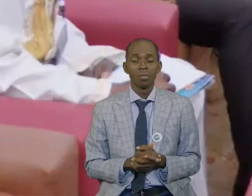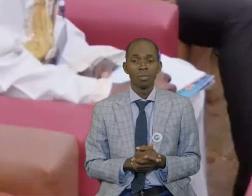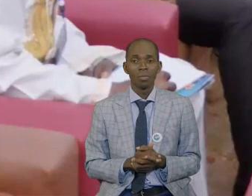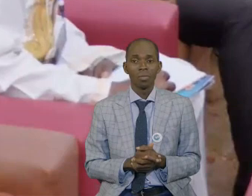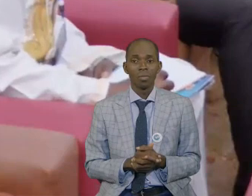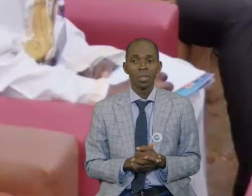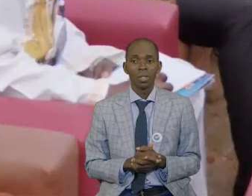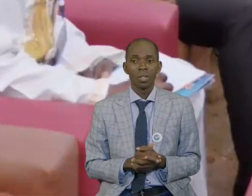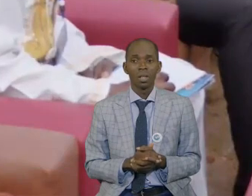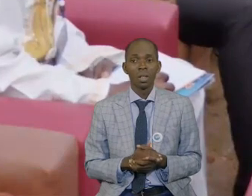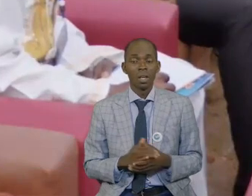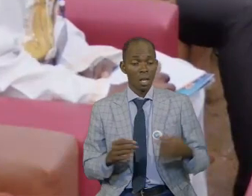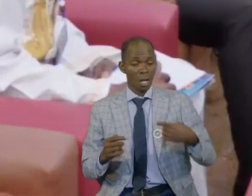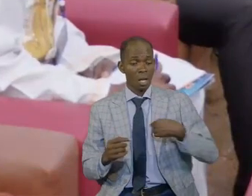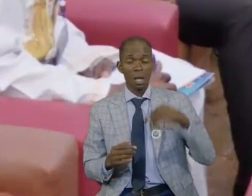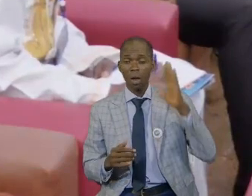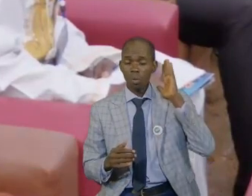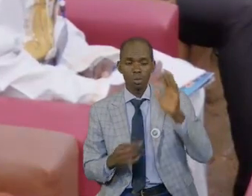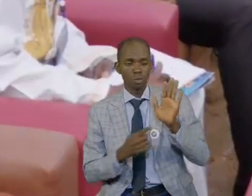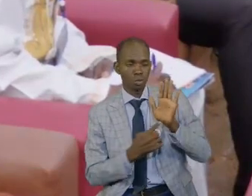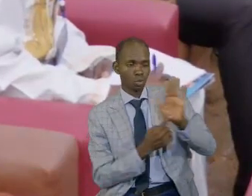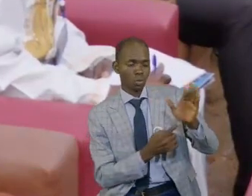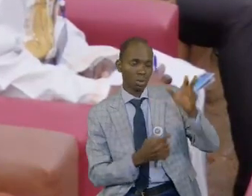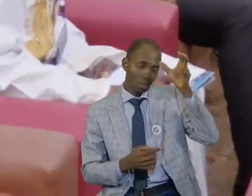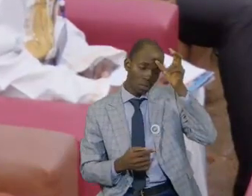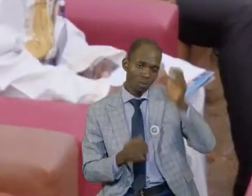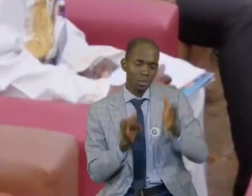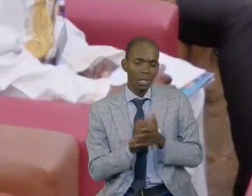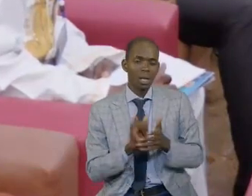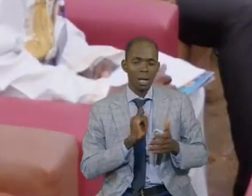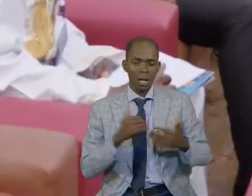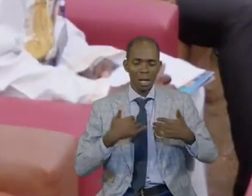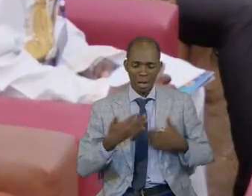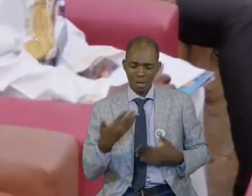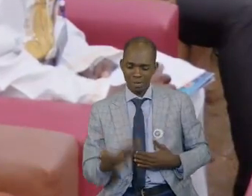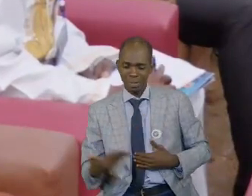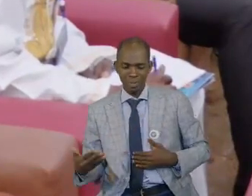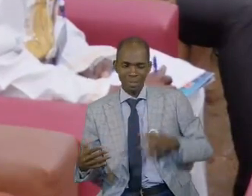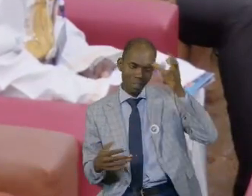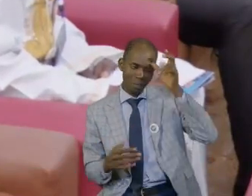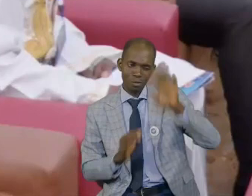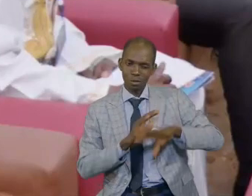I'll show the devil I have resources which he doesn't know about.